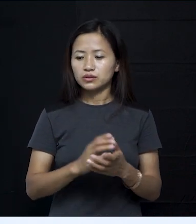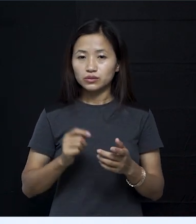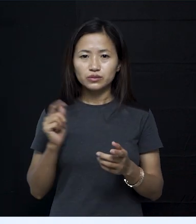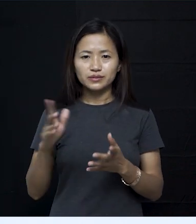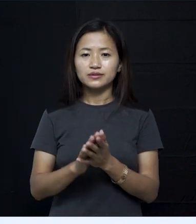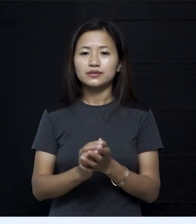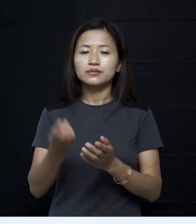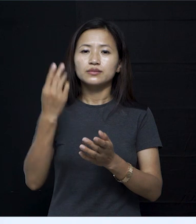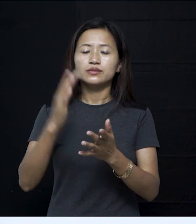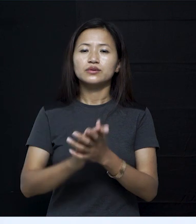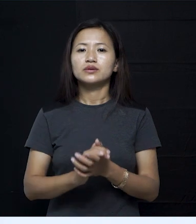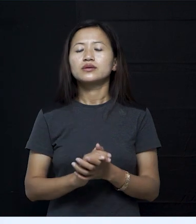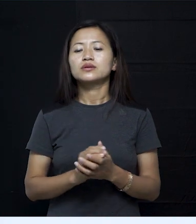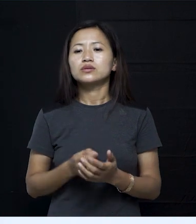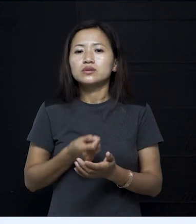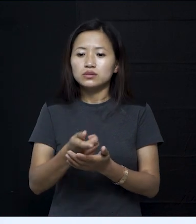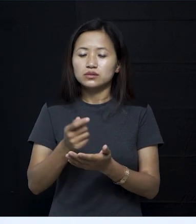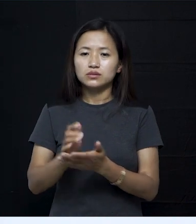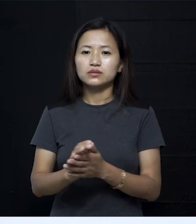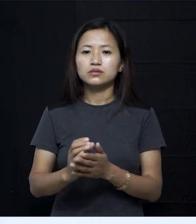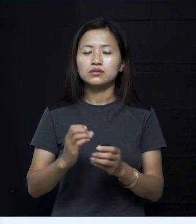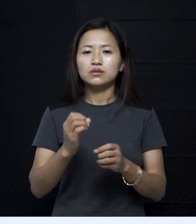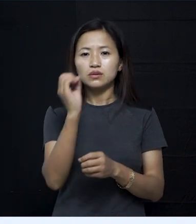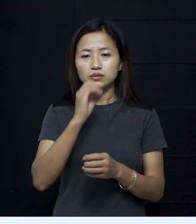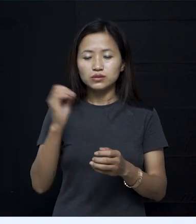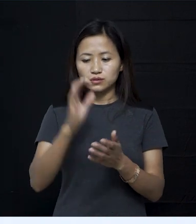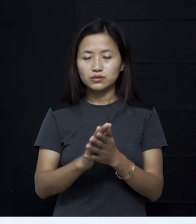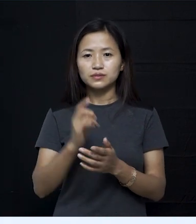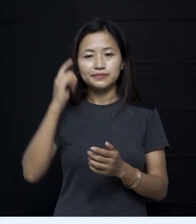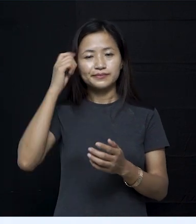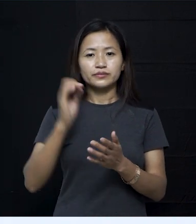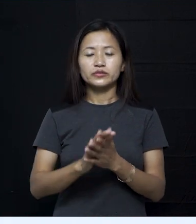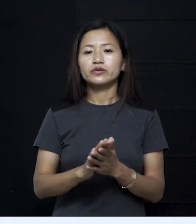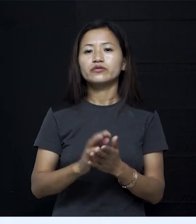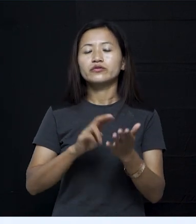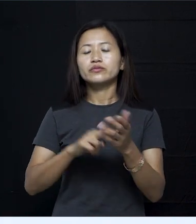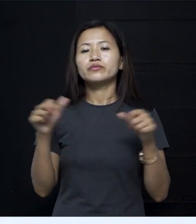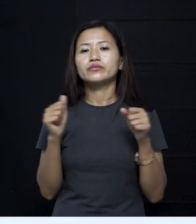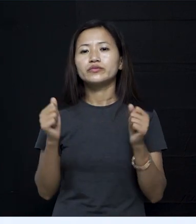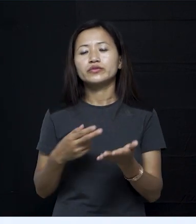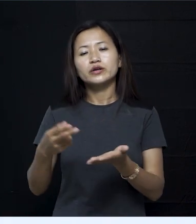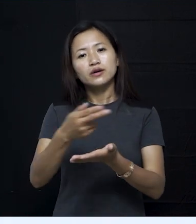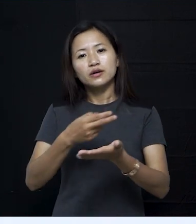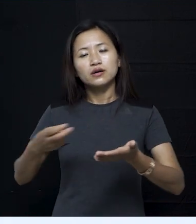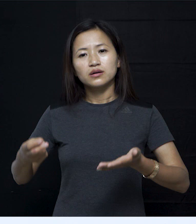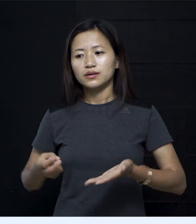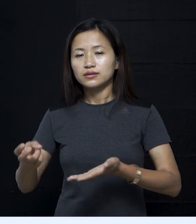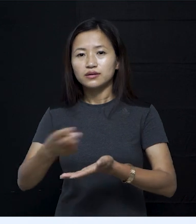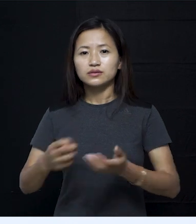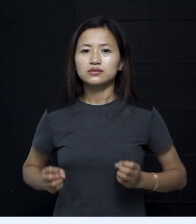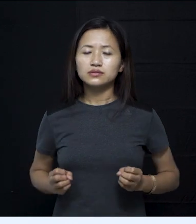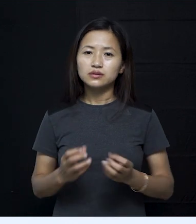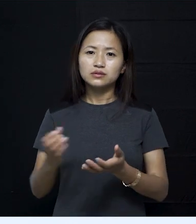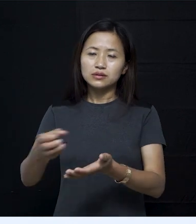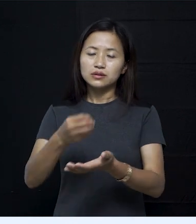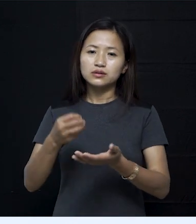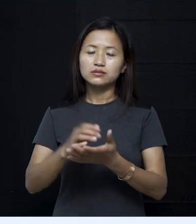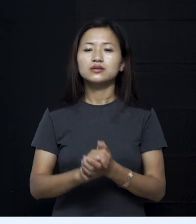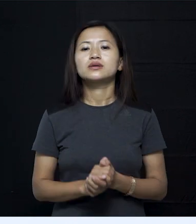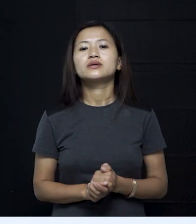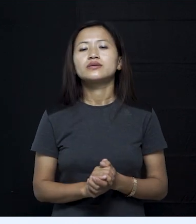to October, okay? And this Kharif crops, those are paddy, maize, jowar, okay,